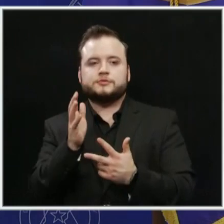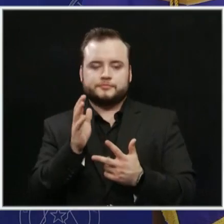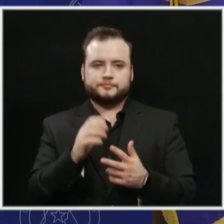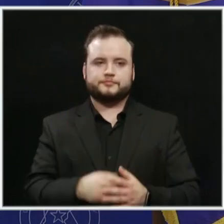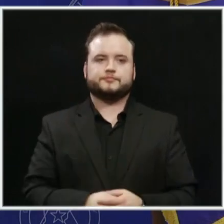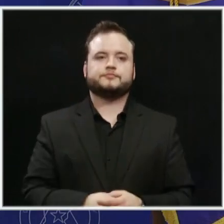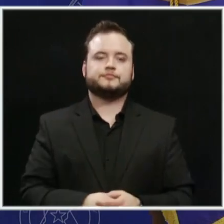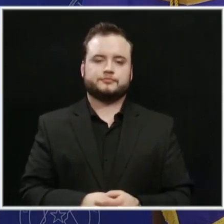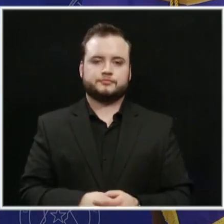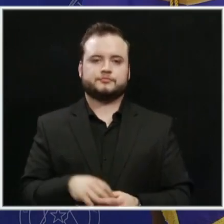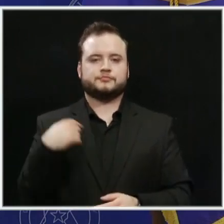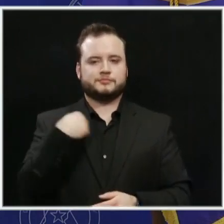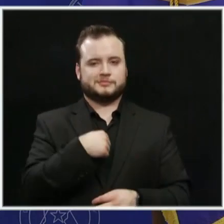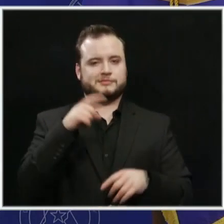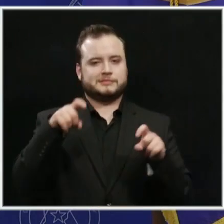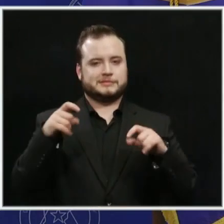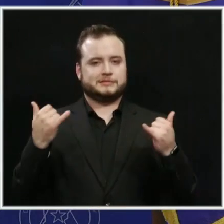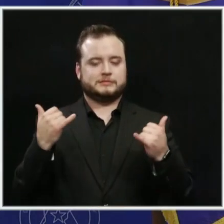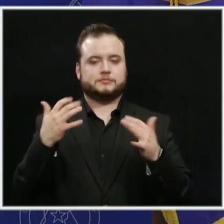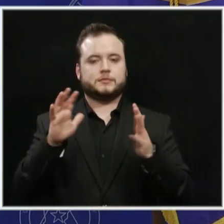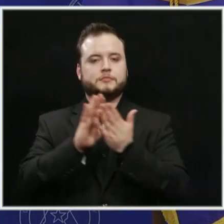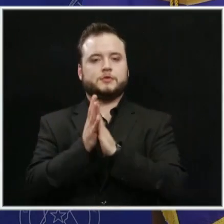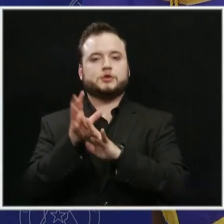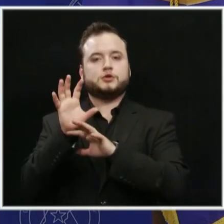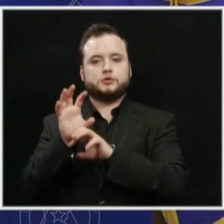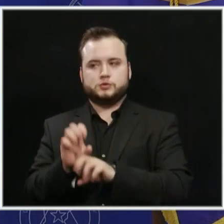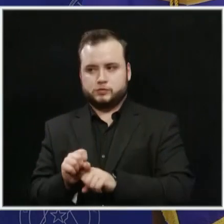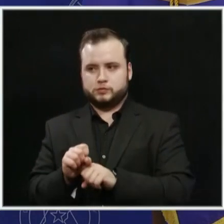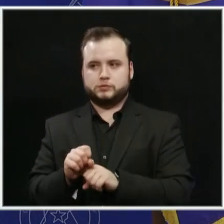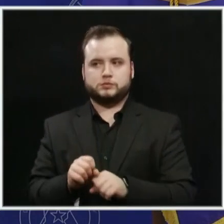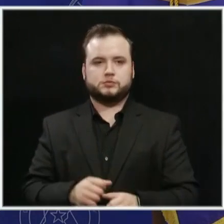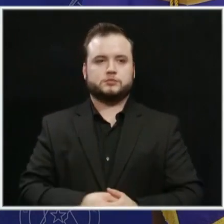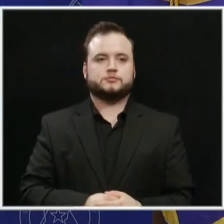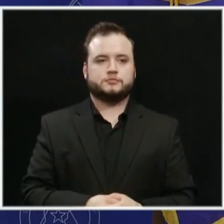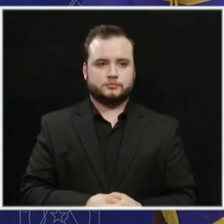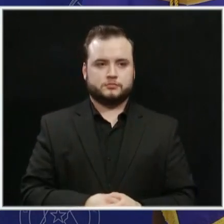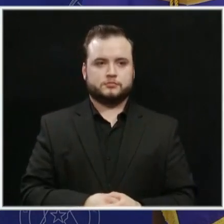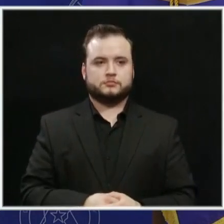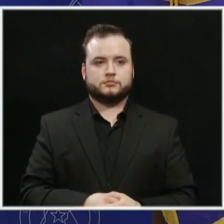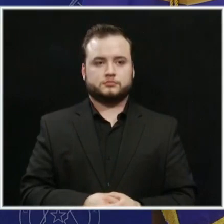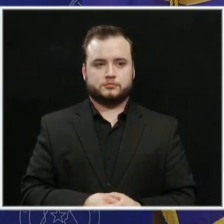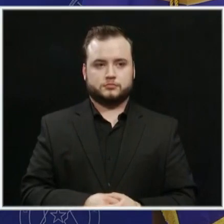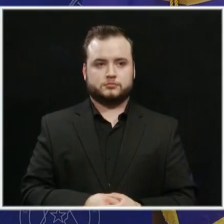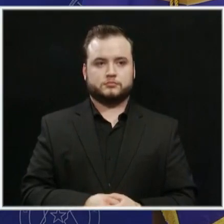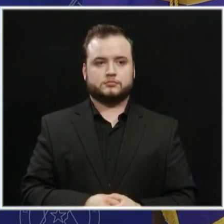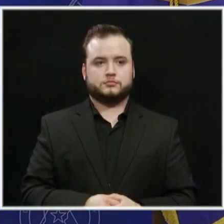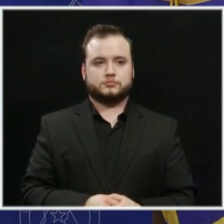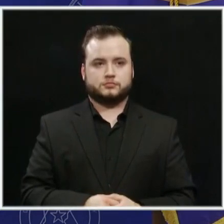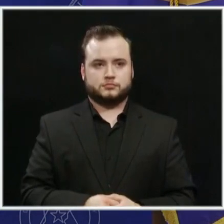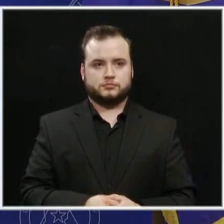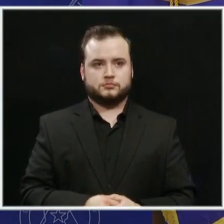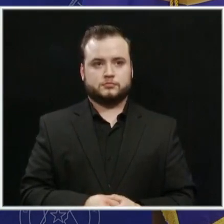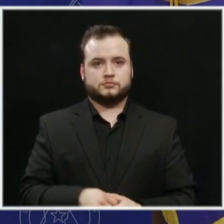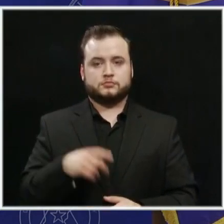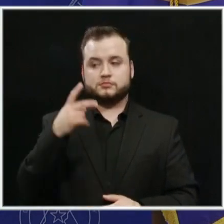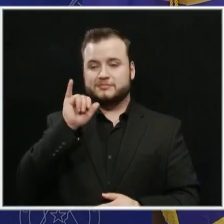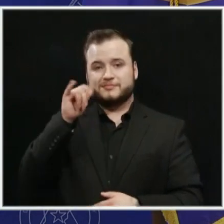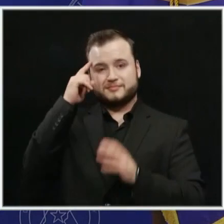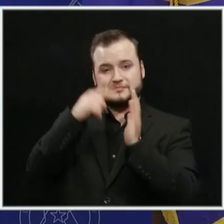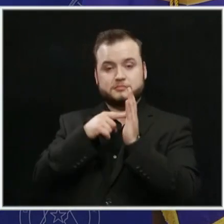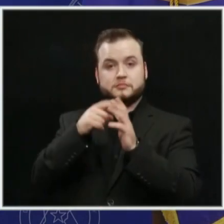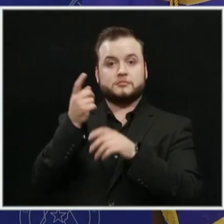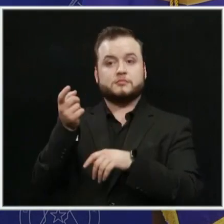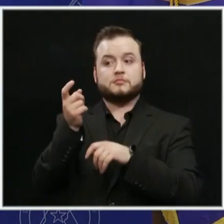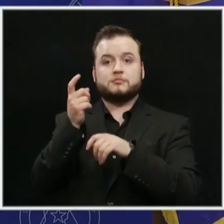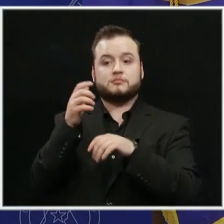think in the short run we're going to see Target Field filled with people. Are we going to see retail businesses being